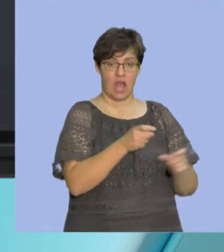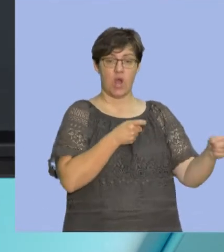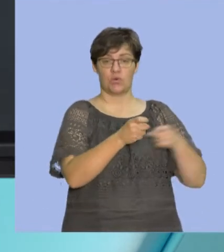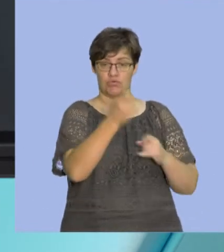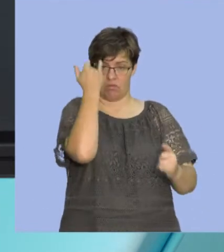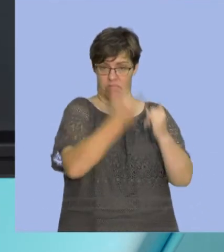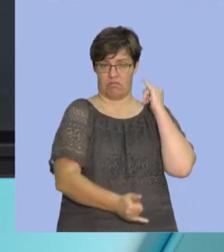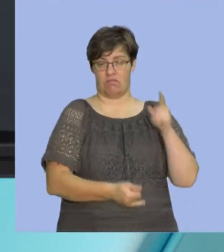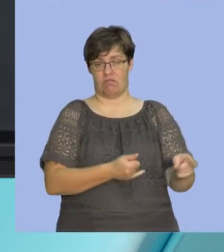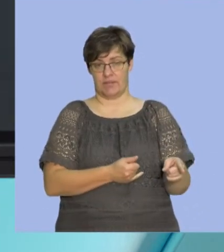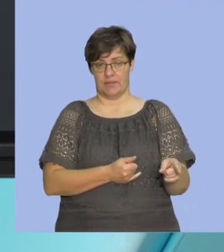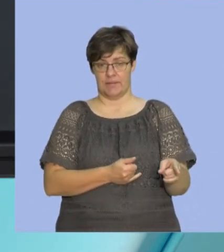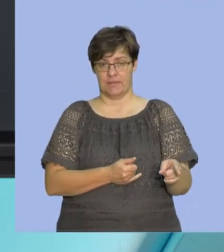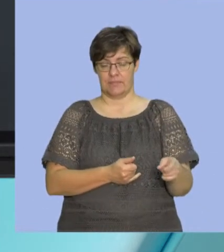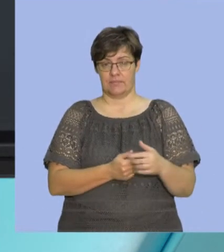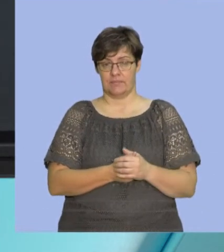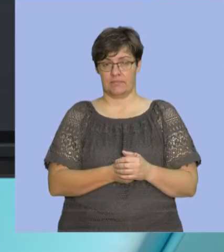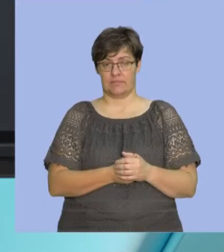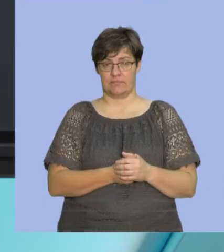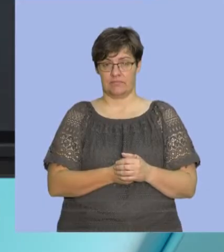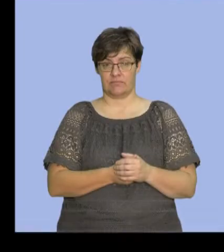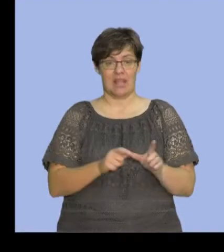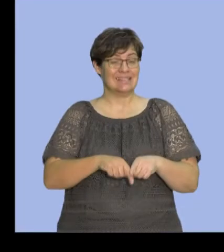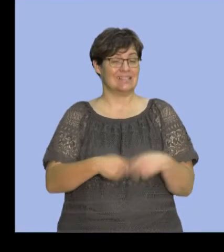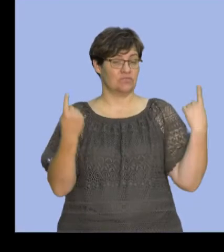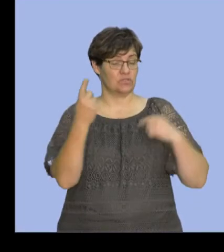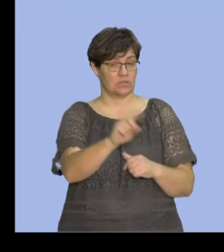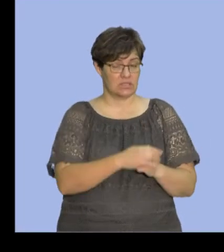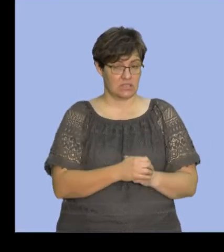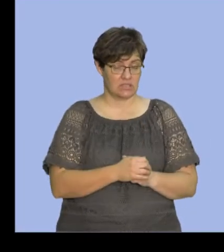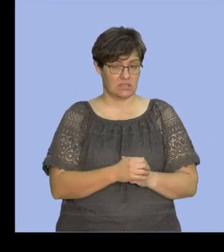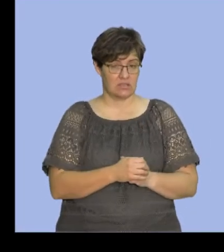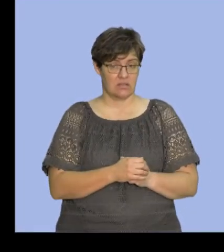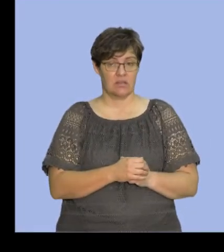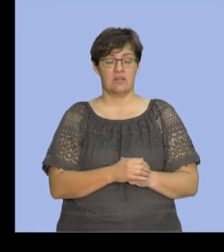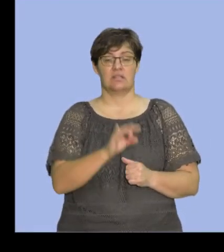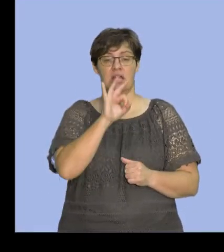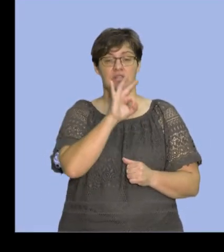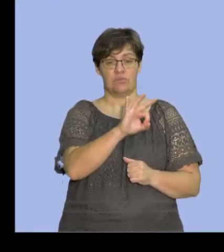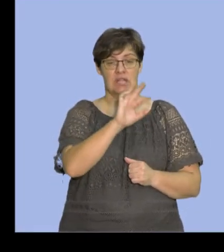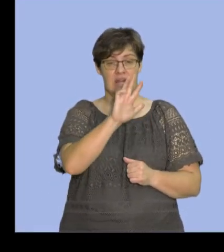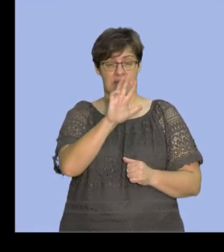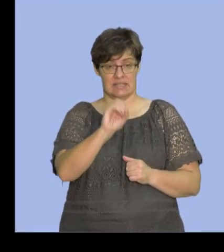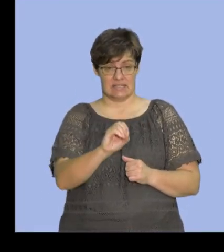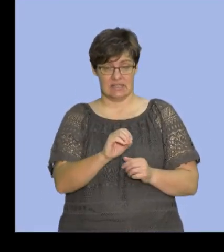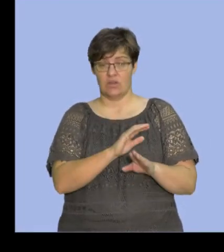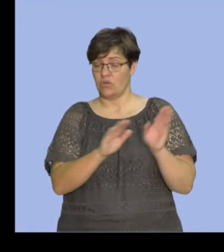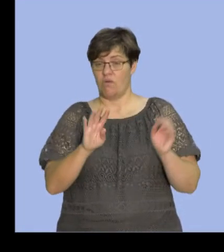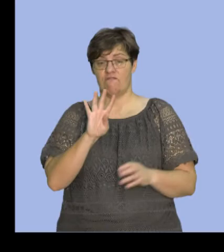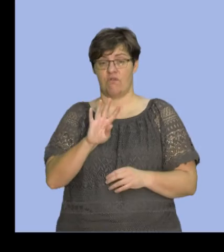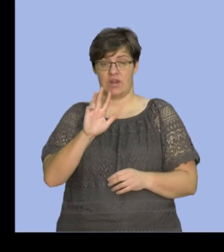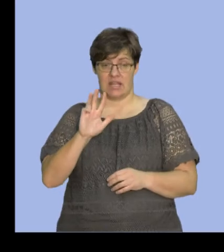was incorrect. Right. What was it? What was the difference? It was posted as 390 instead of